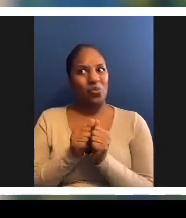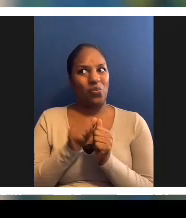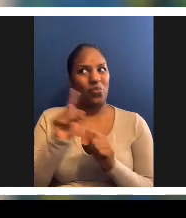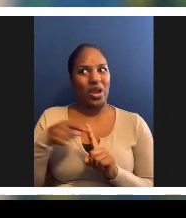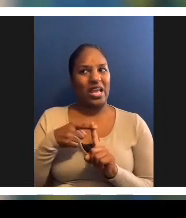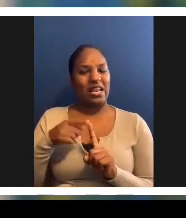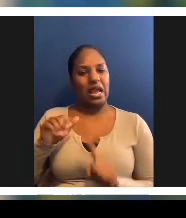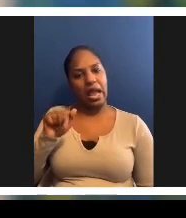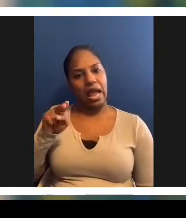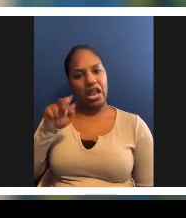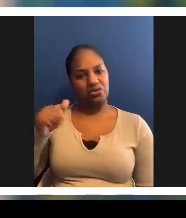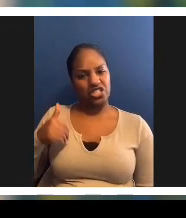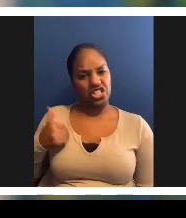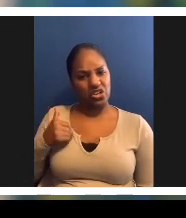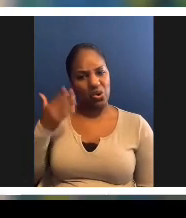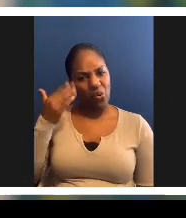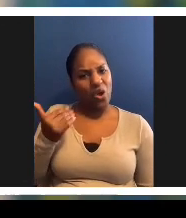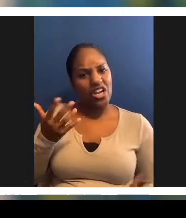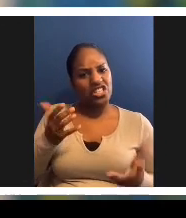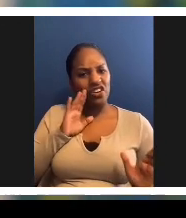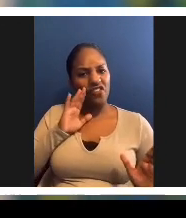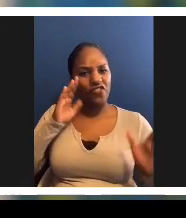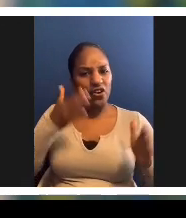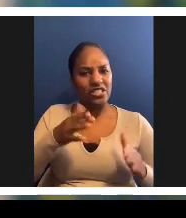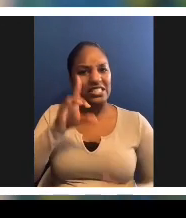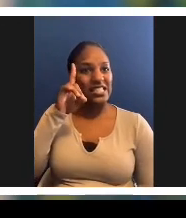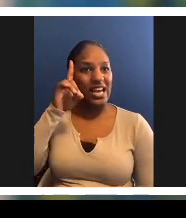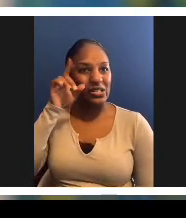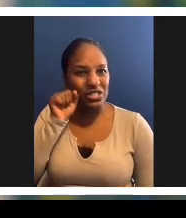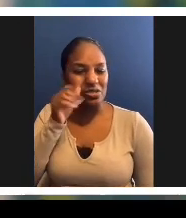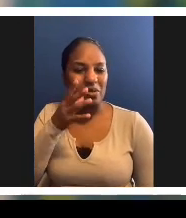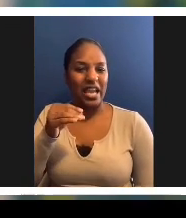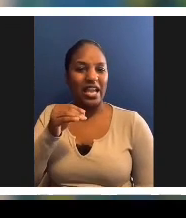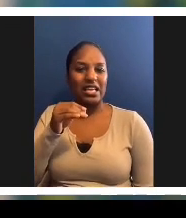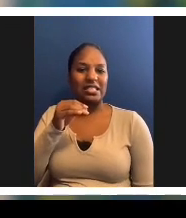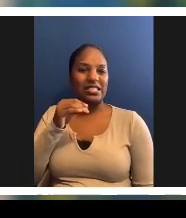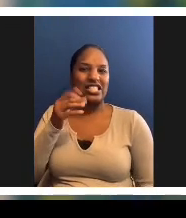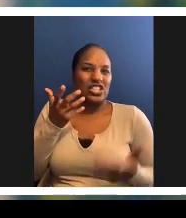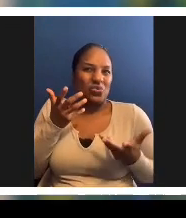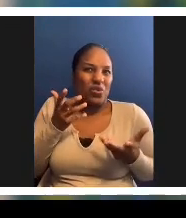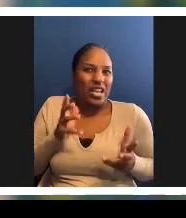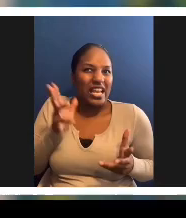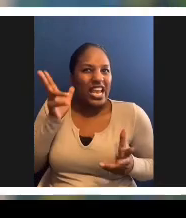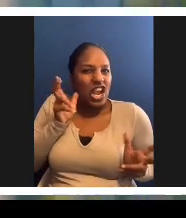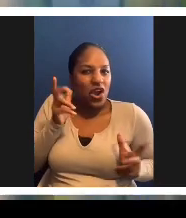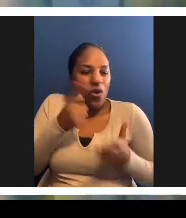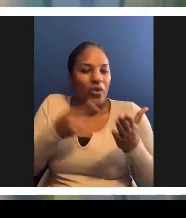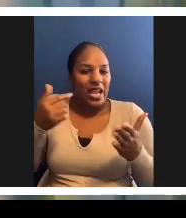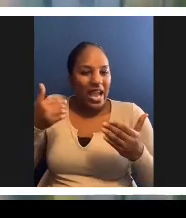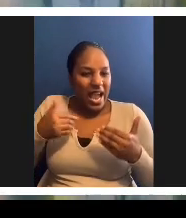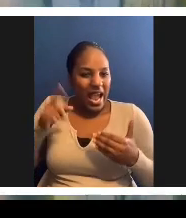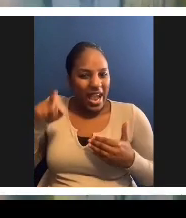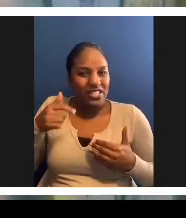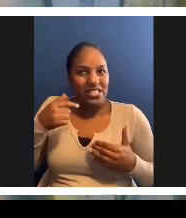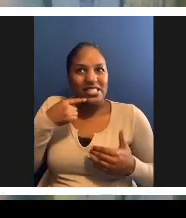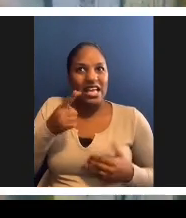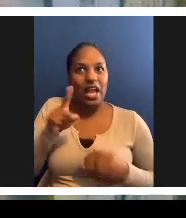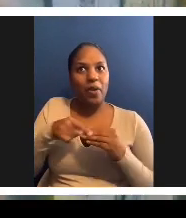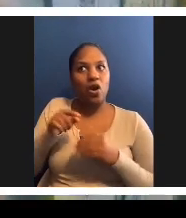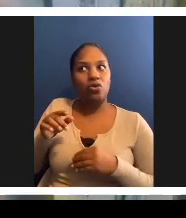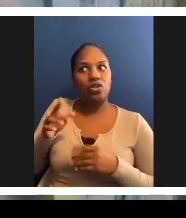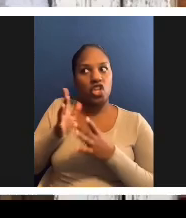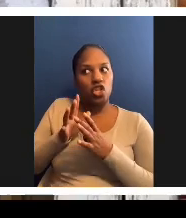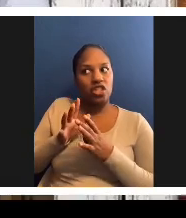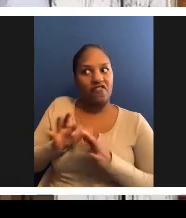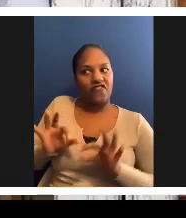who really wanted to focus on Down syndrome and really truly didn't want to hear what we had to say about the value that we felt her